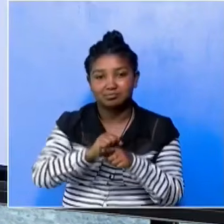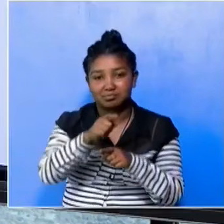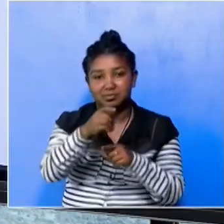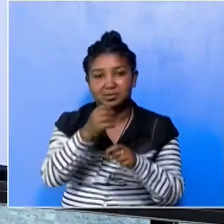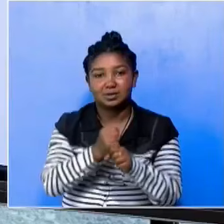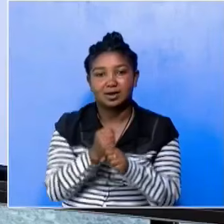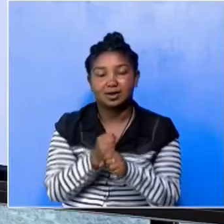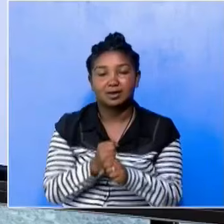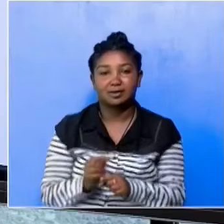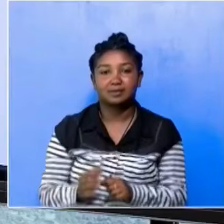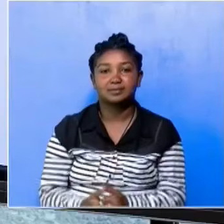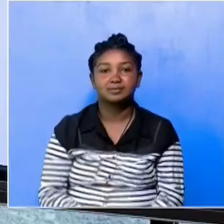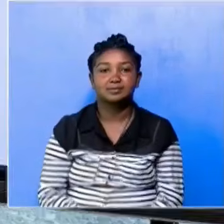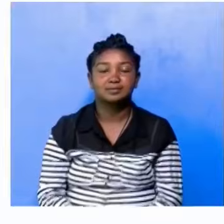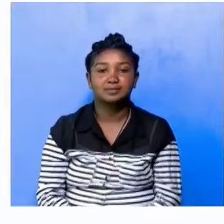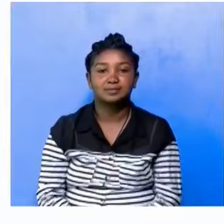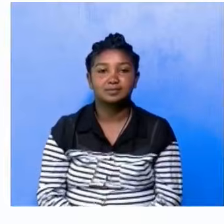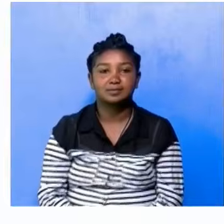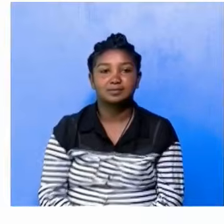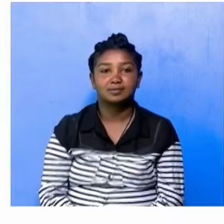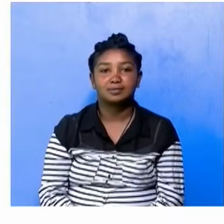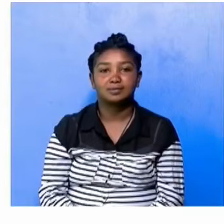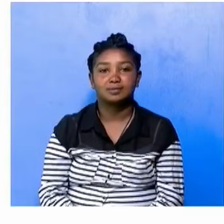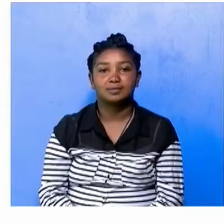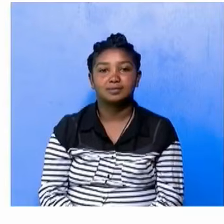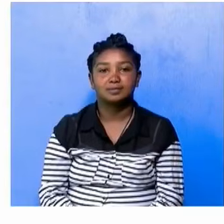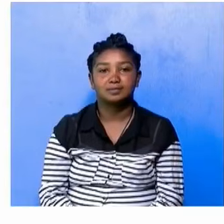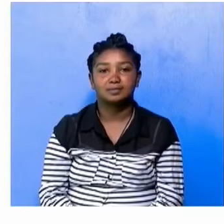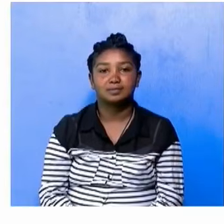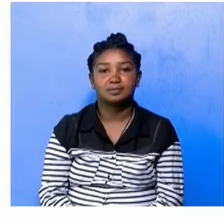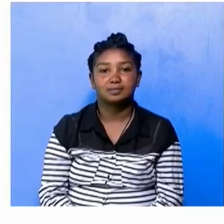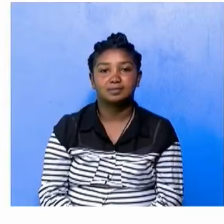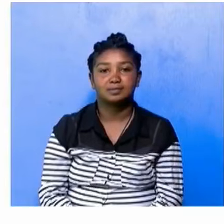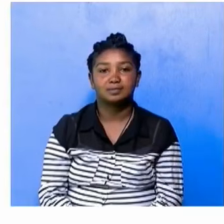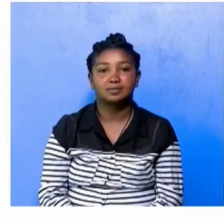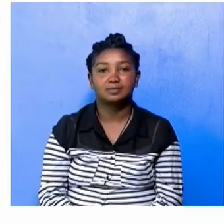here. A student.